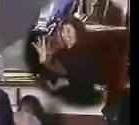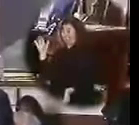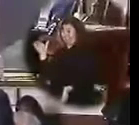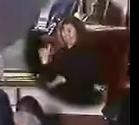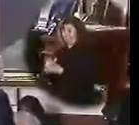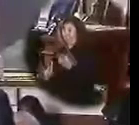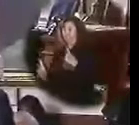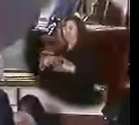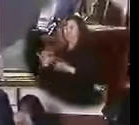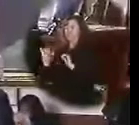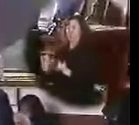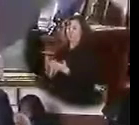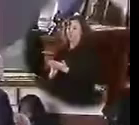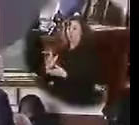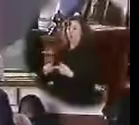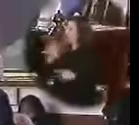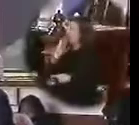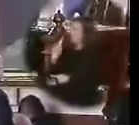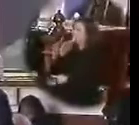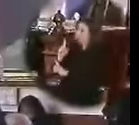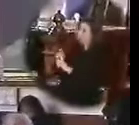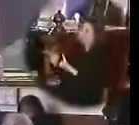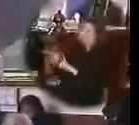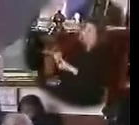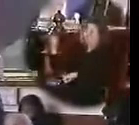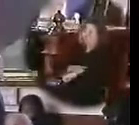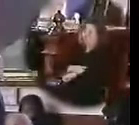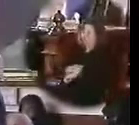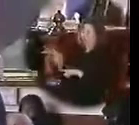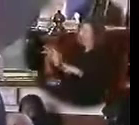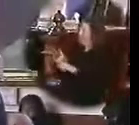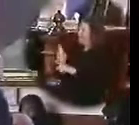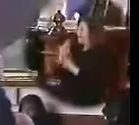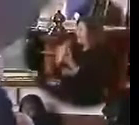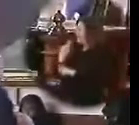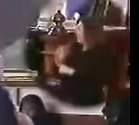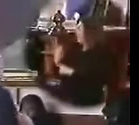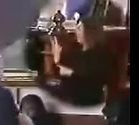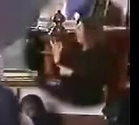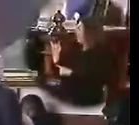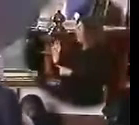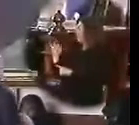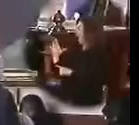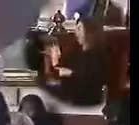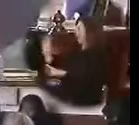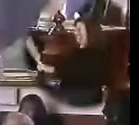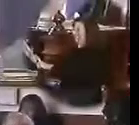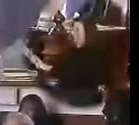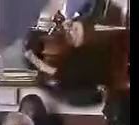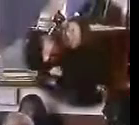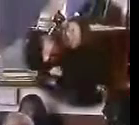have the same right to be heard on the Senate floor on day one as the people, say, in Dean Whitmire's district. He's been here the longest. So I don't